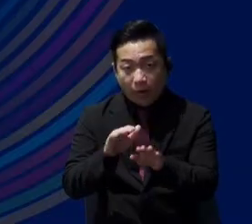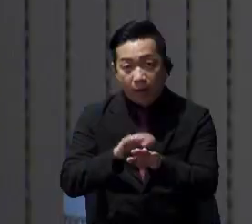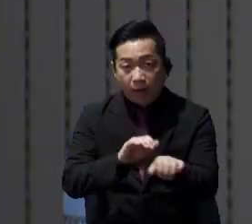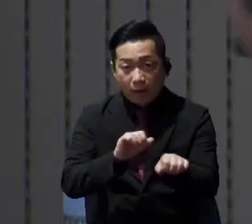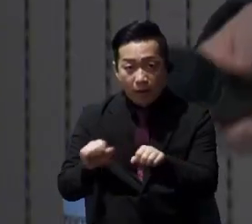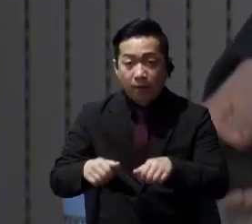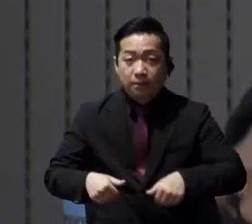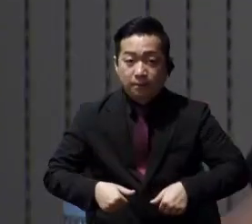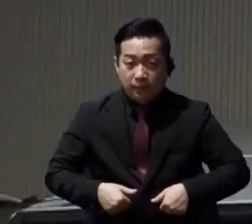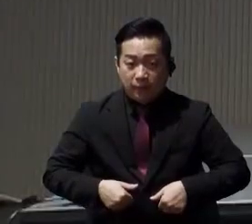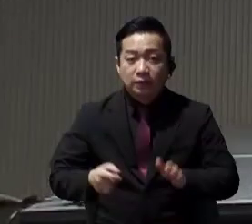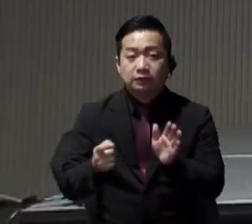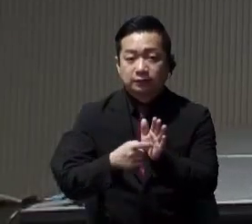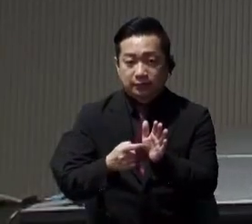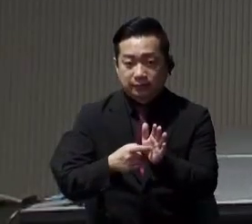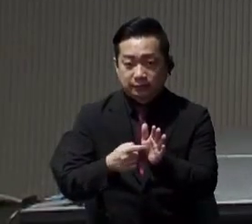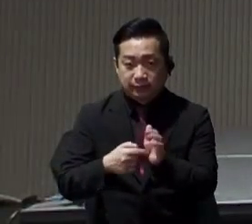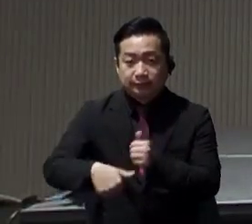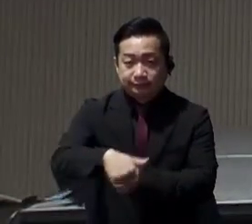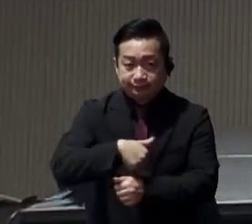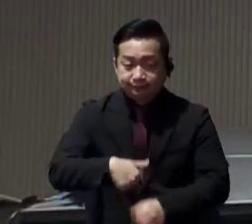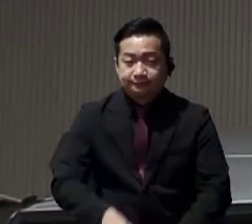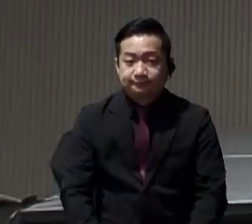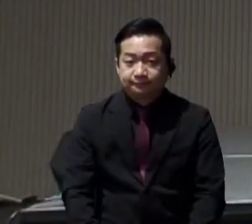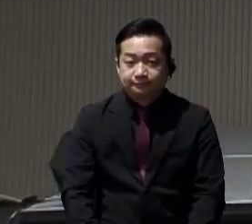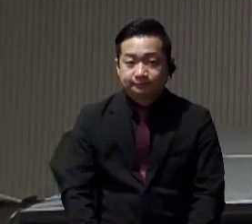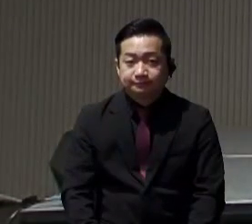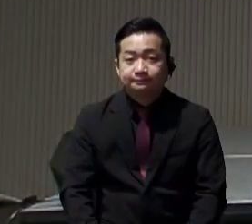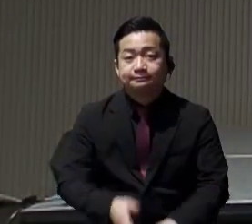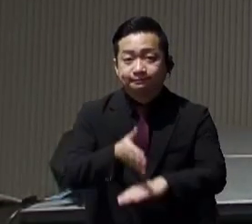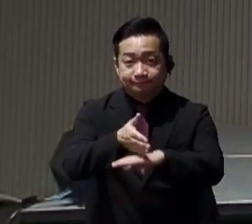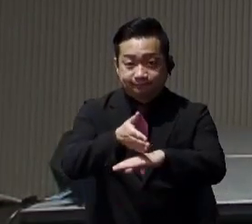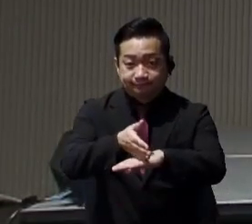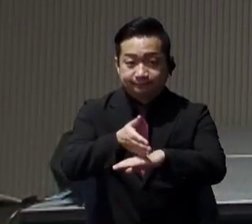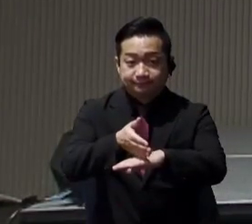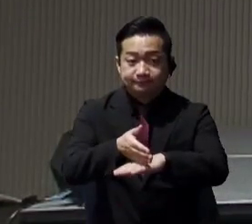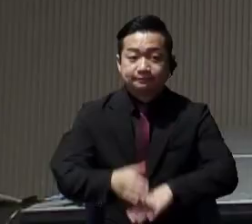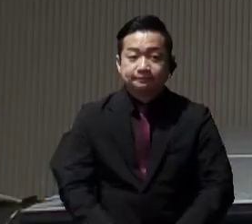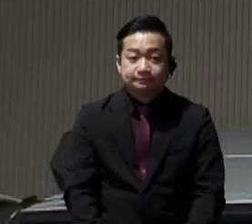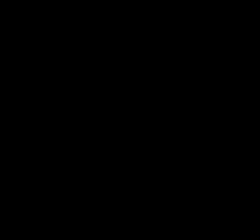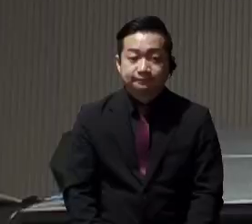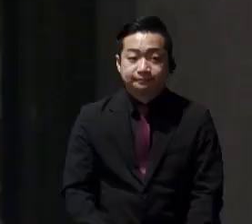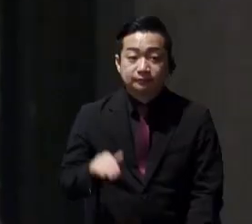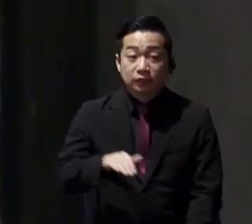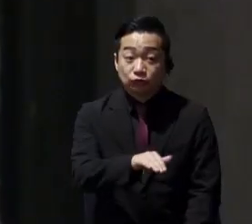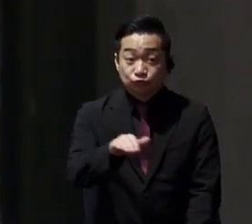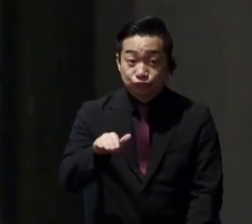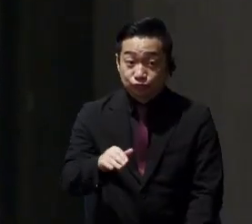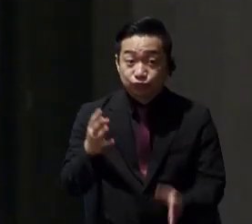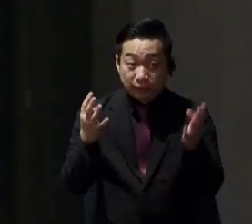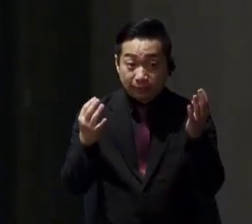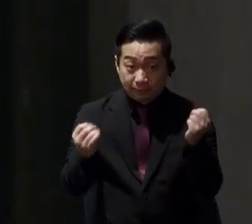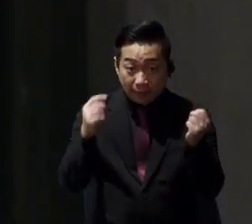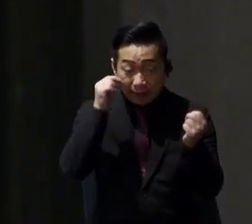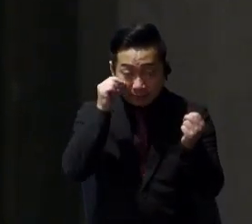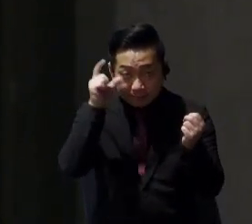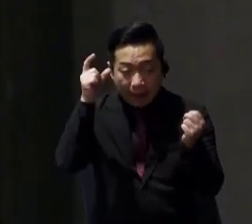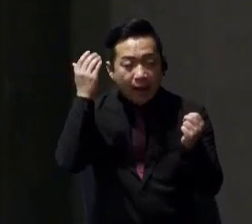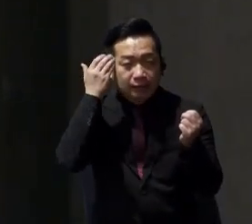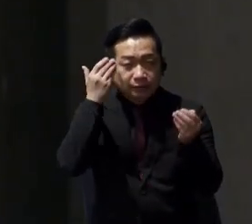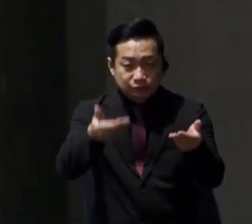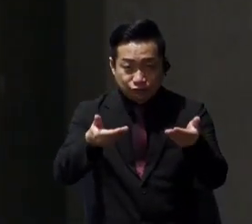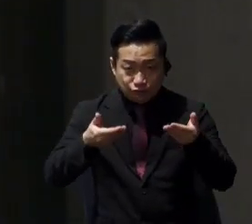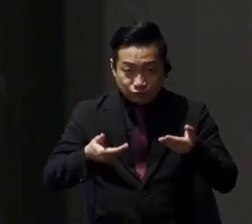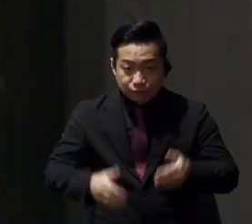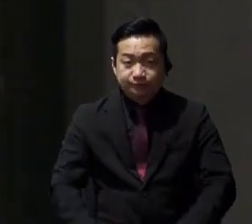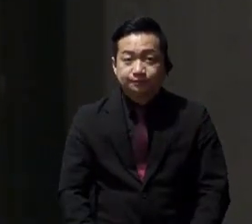much. Thank you so much for your insightful lecture on planetary health, which is